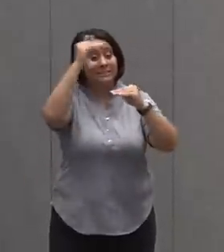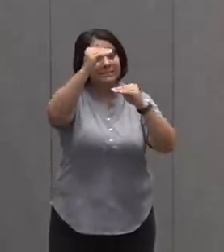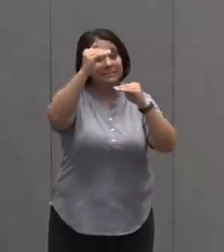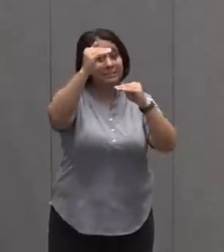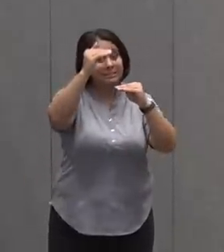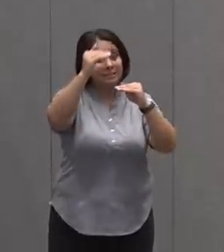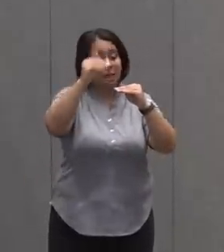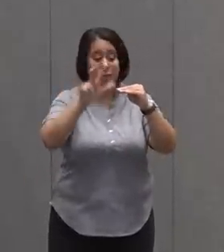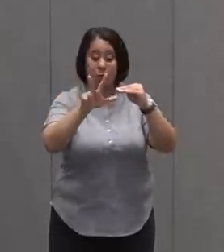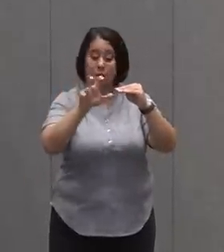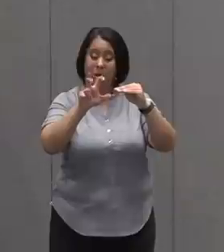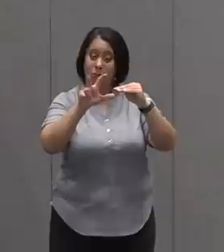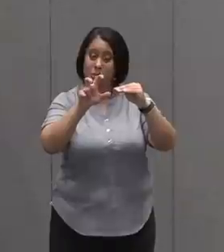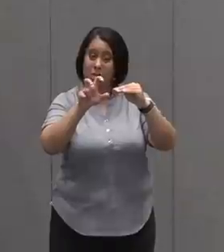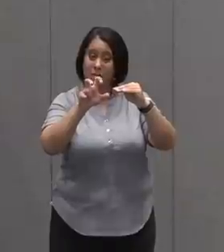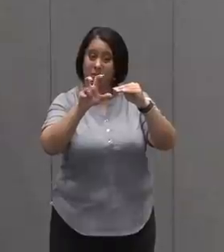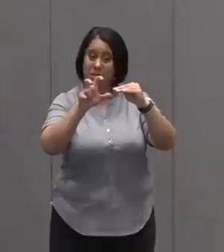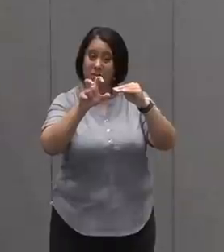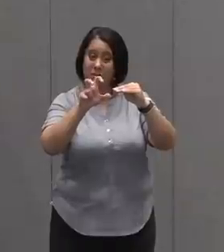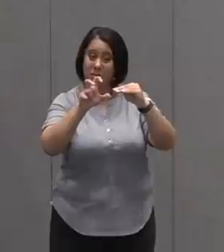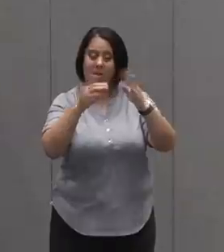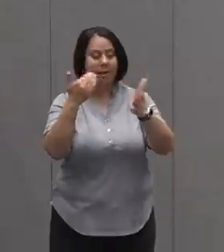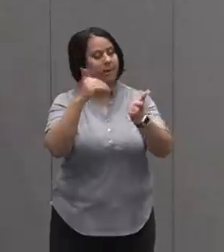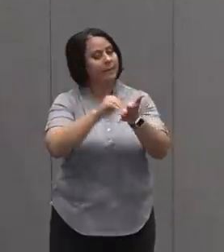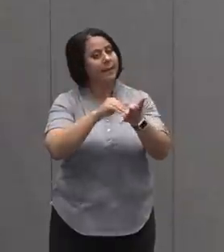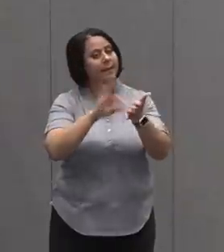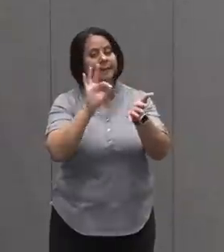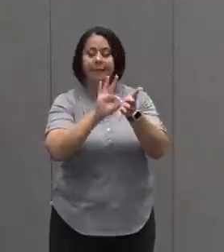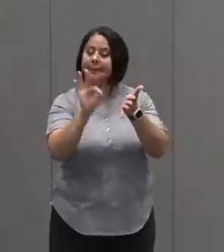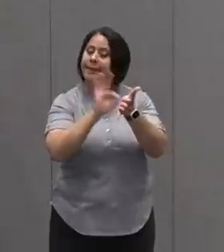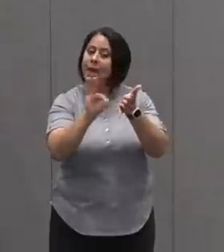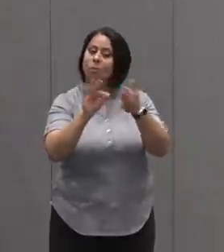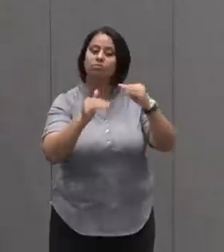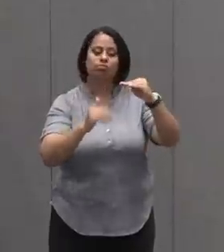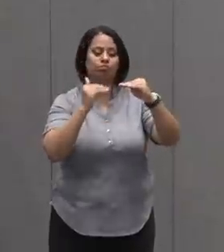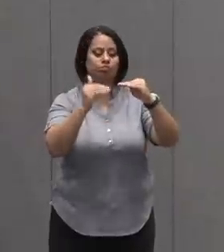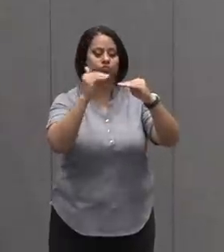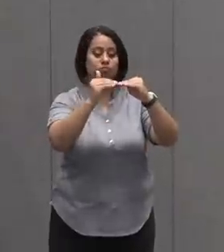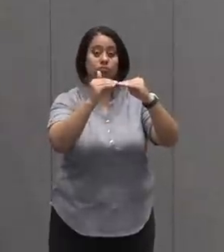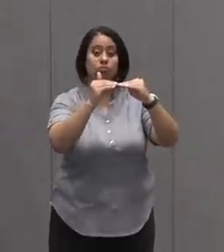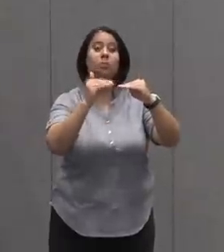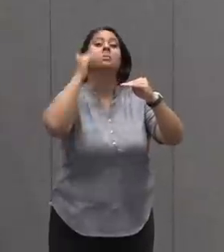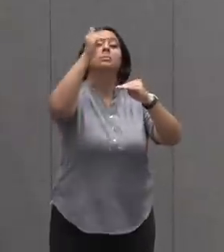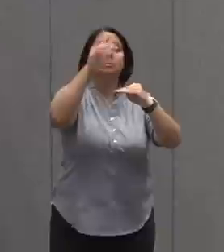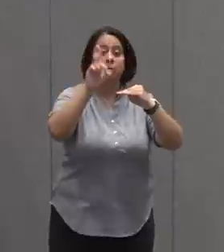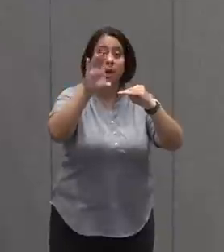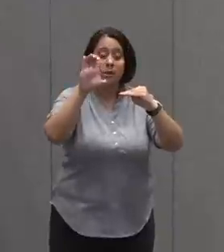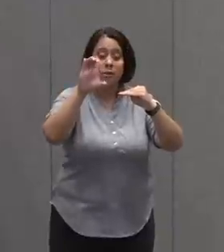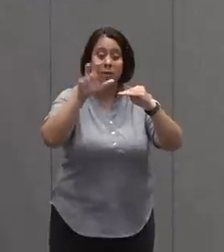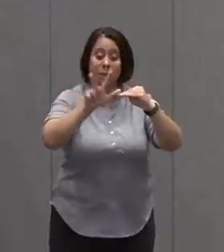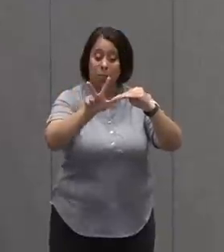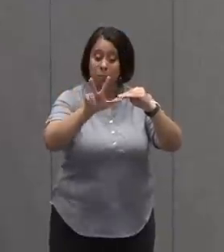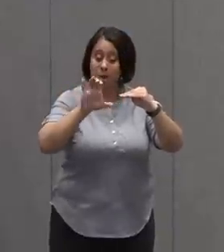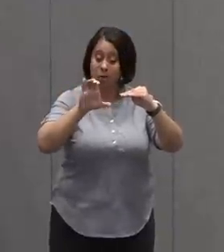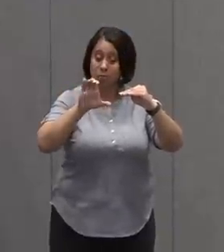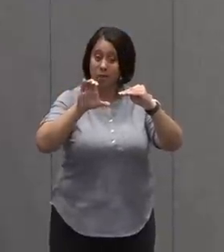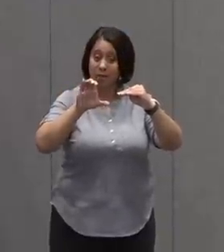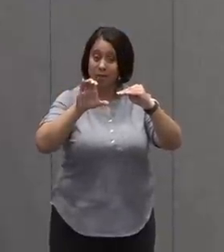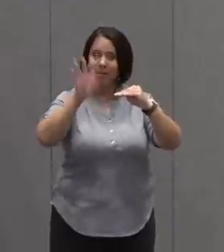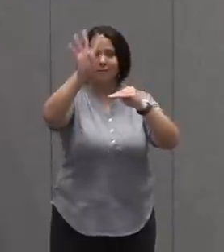300, again, we're just going to go up 100 more. So if we have 300, the next number 100-wise